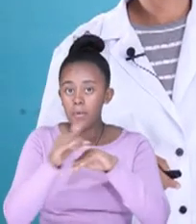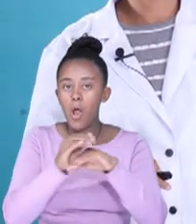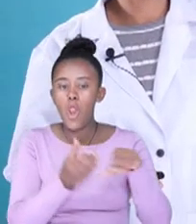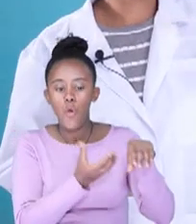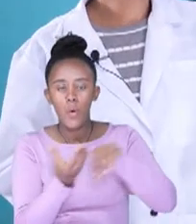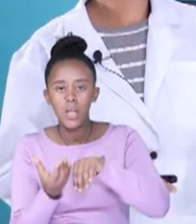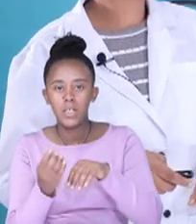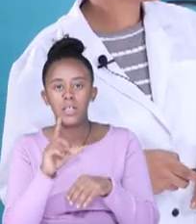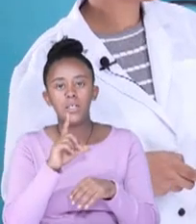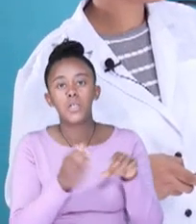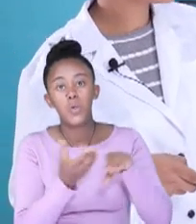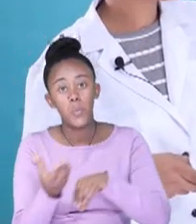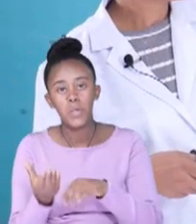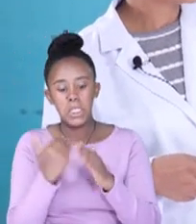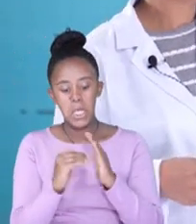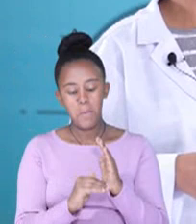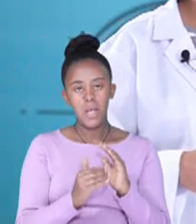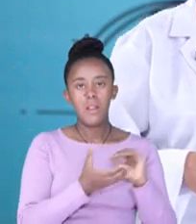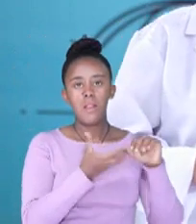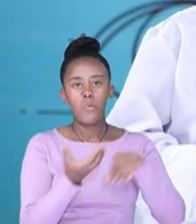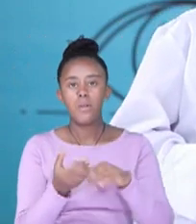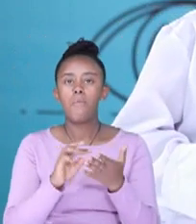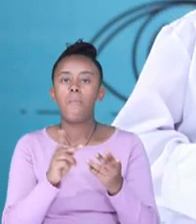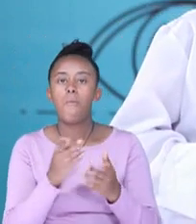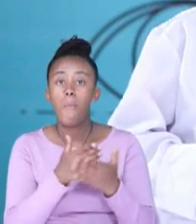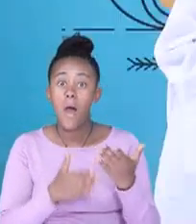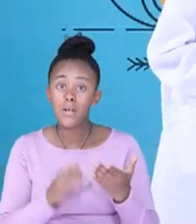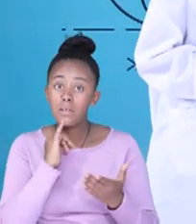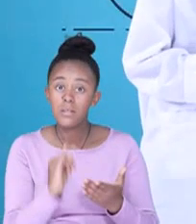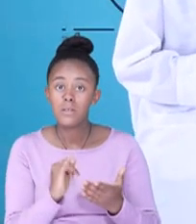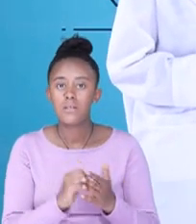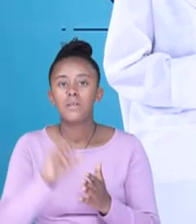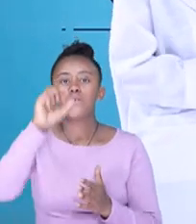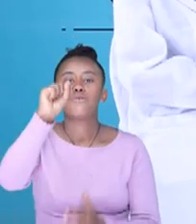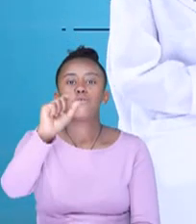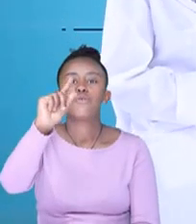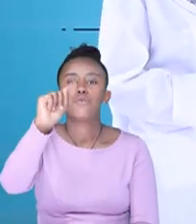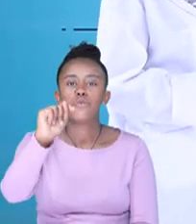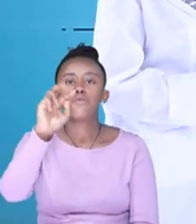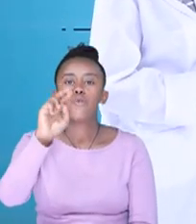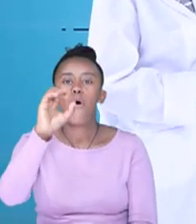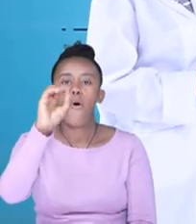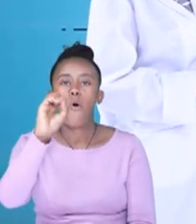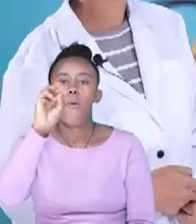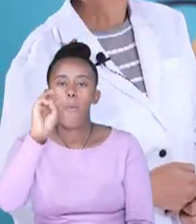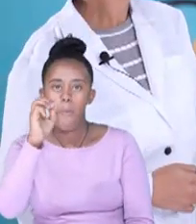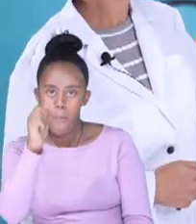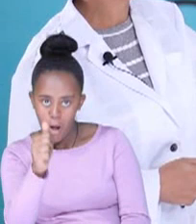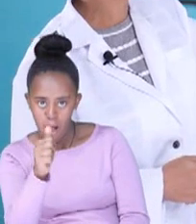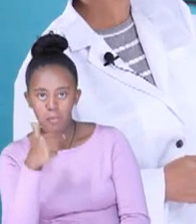liquid, semi-liquid part. That liquid part is known as stroma. It is known as